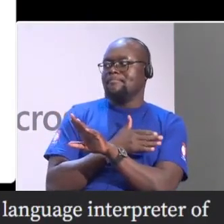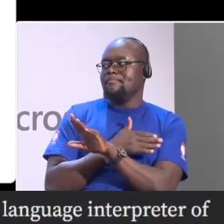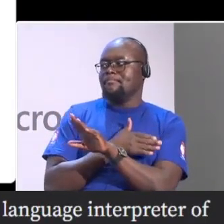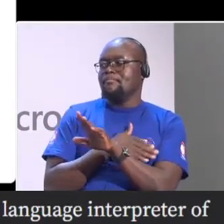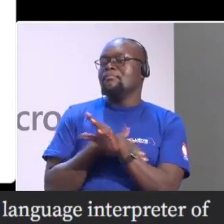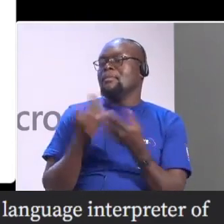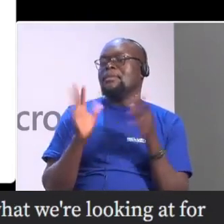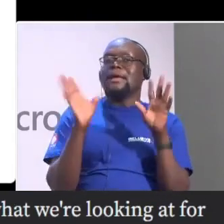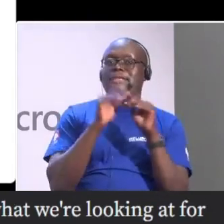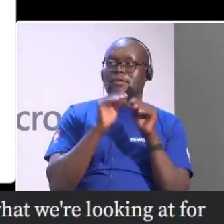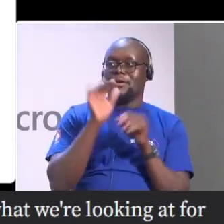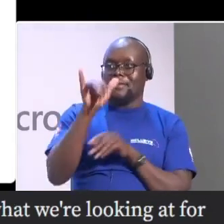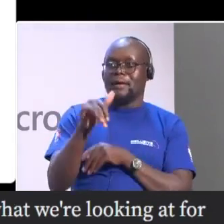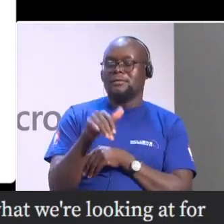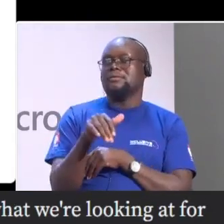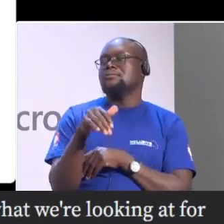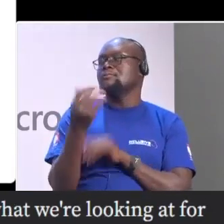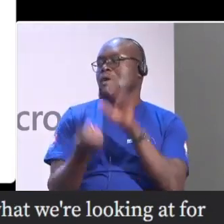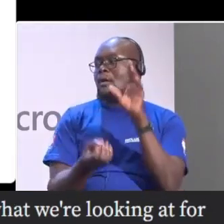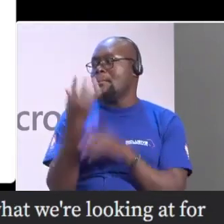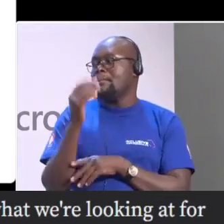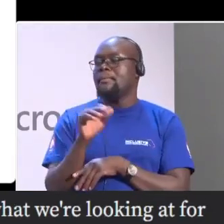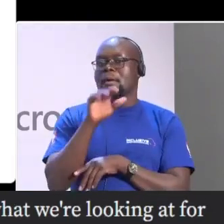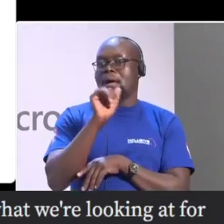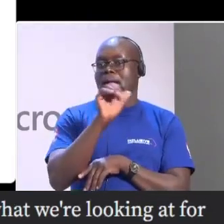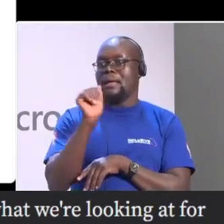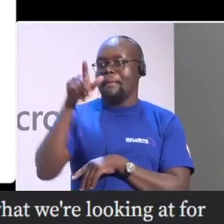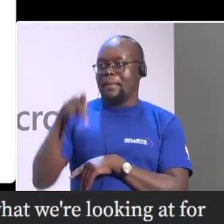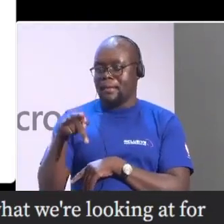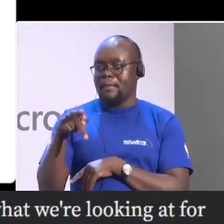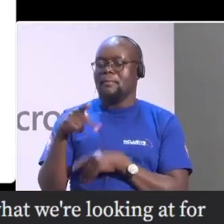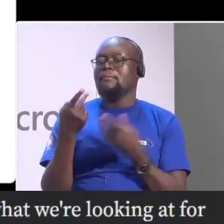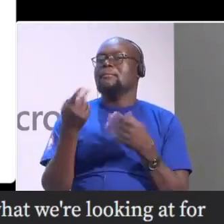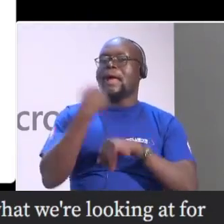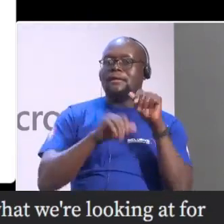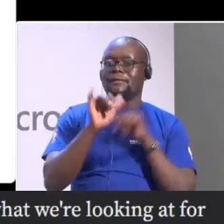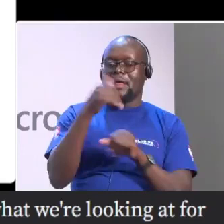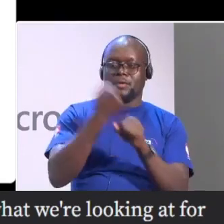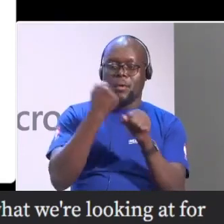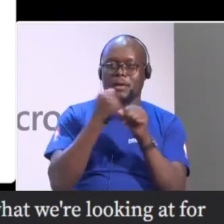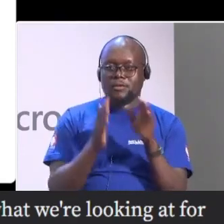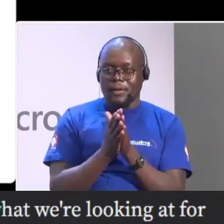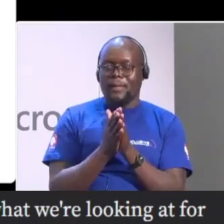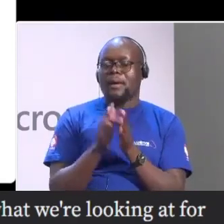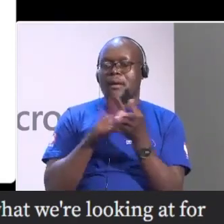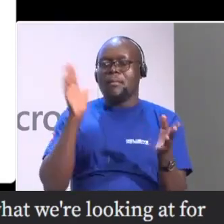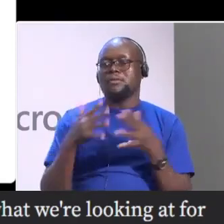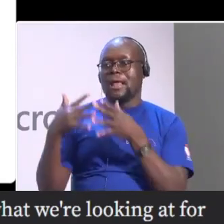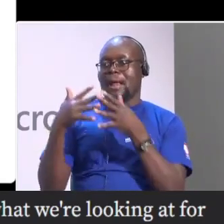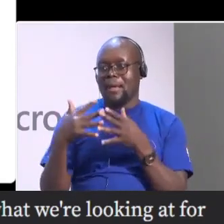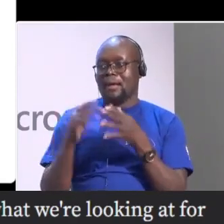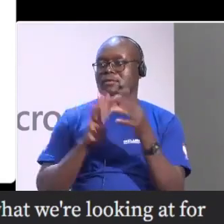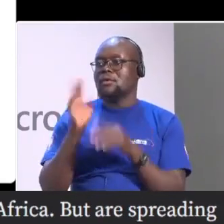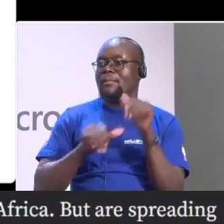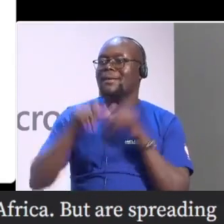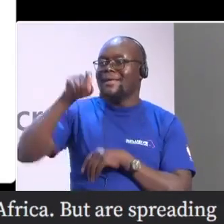earlier session is that IAAP came out of a grassroots entities that came together mostly in the US to talk